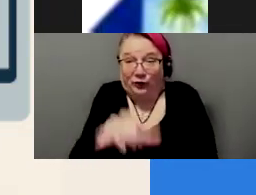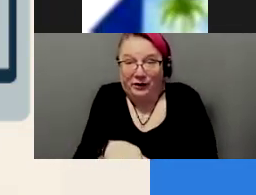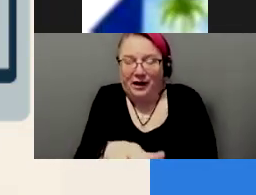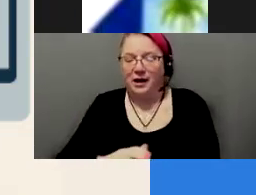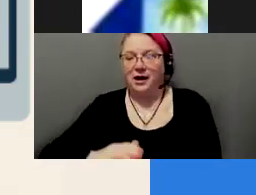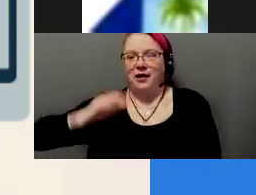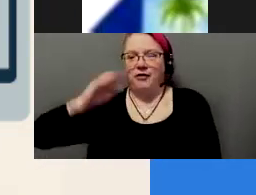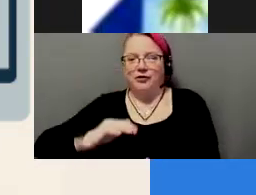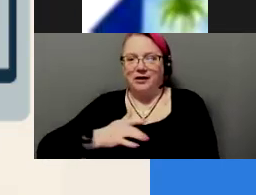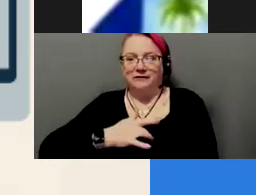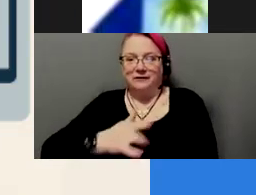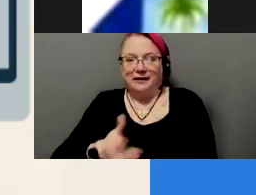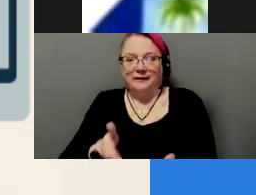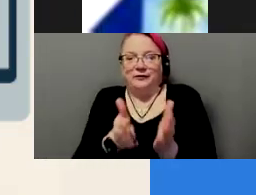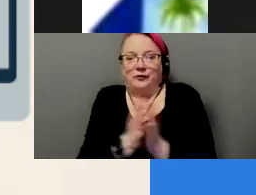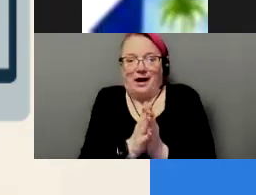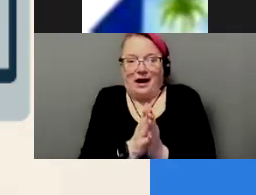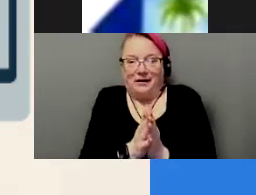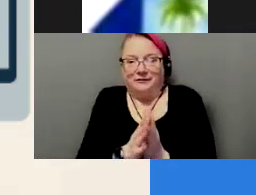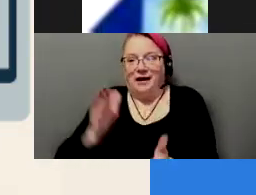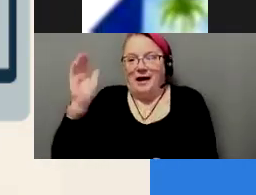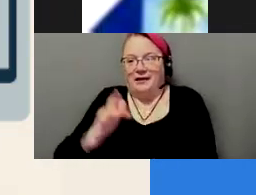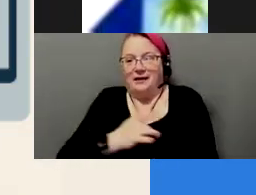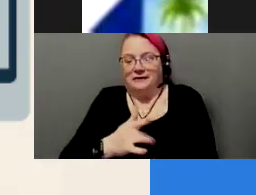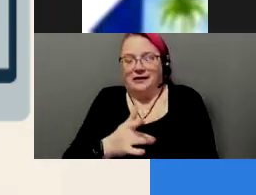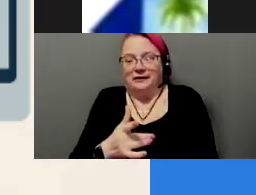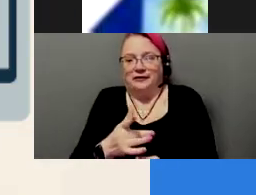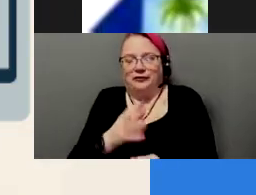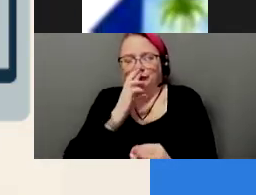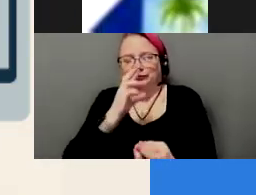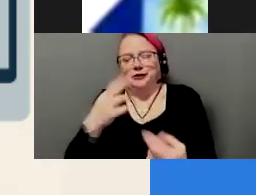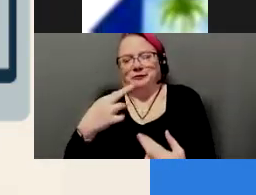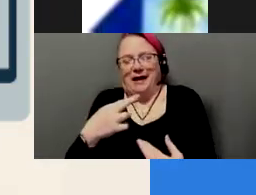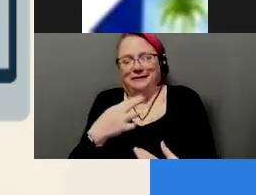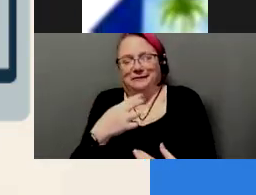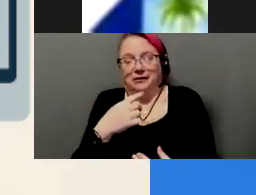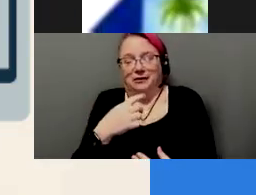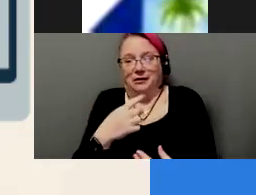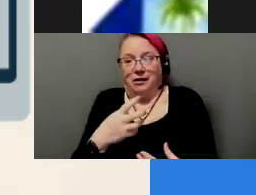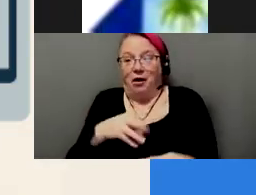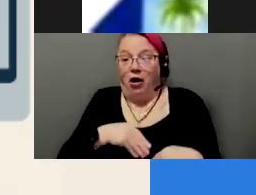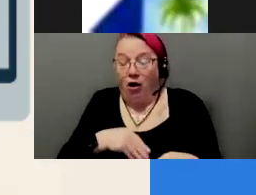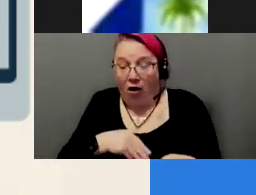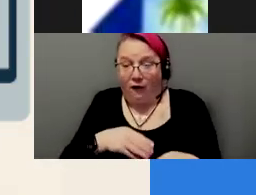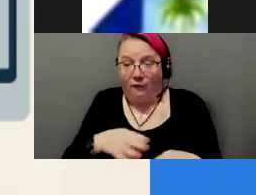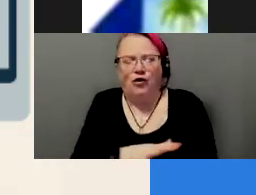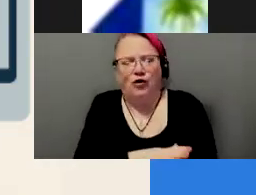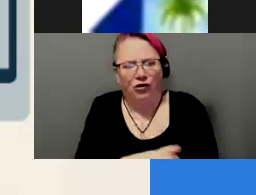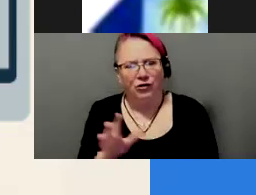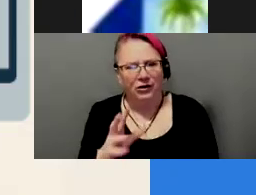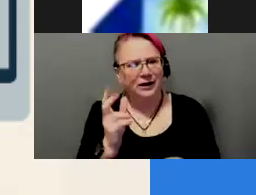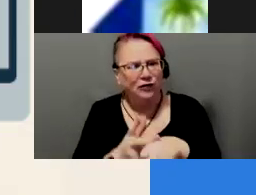likely to ask it to and less likely to take its responses seriously. It's difficult to get folks to really understand